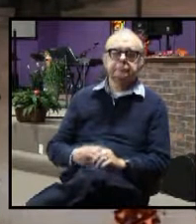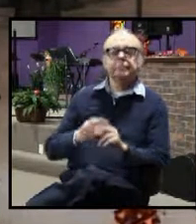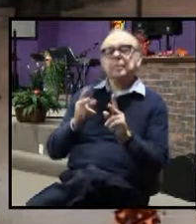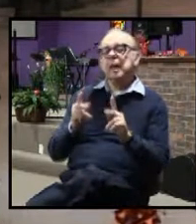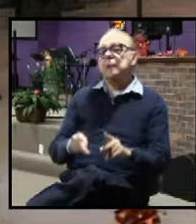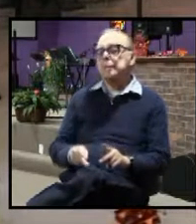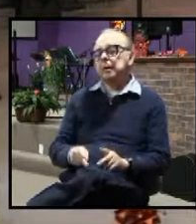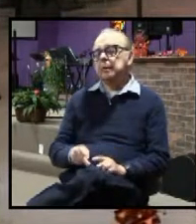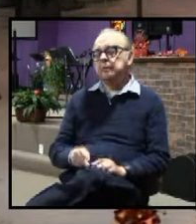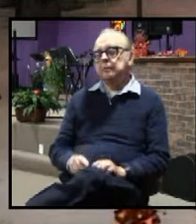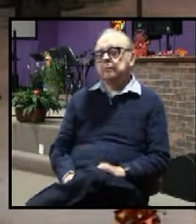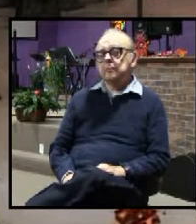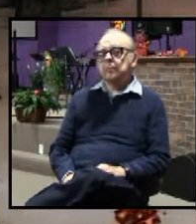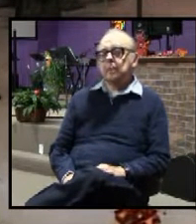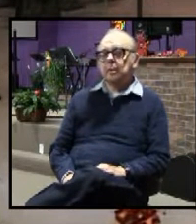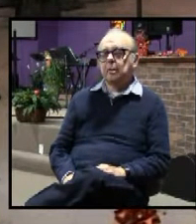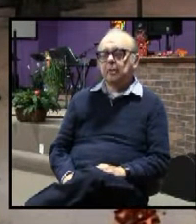and everybody else.